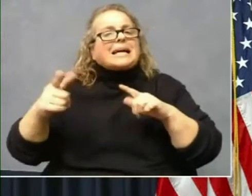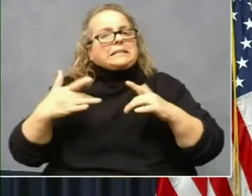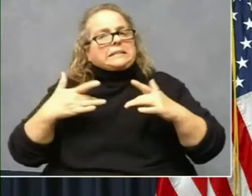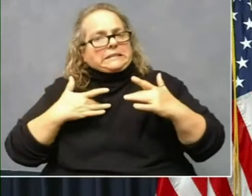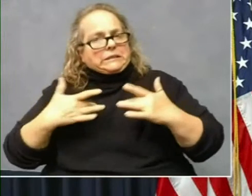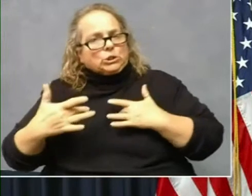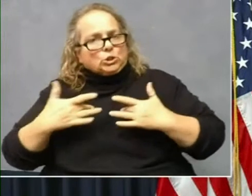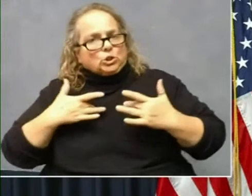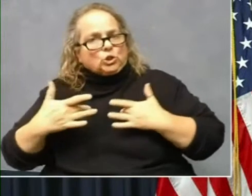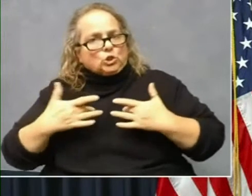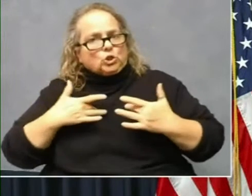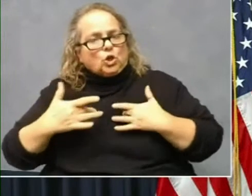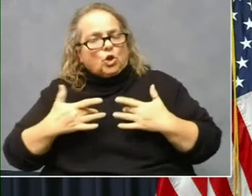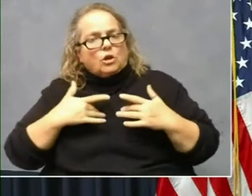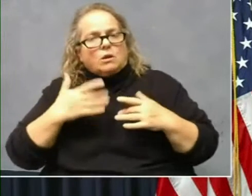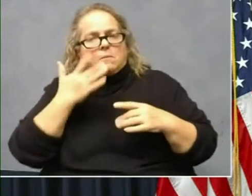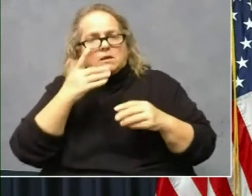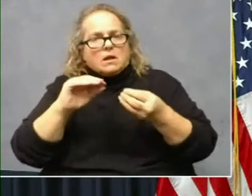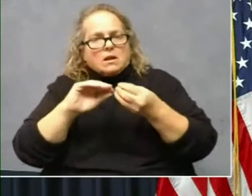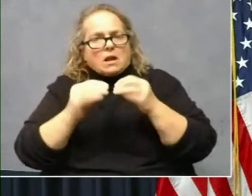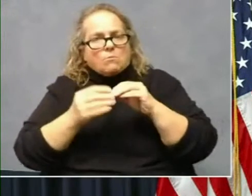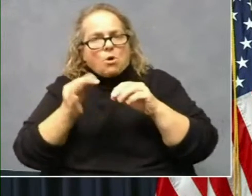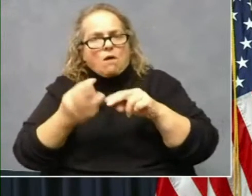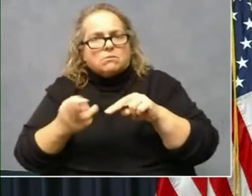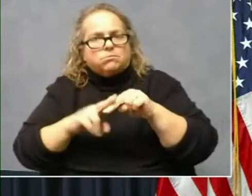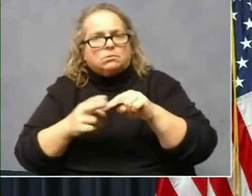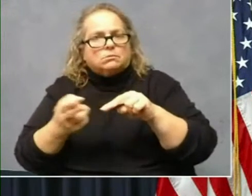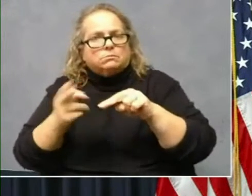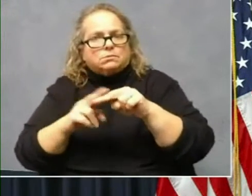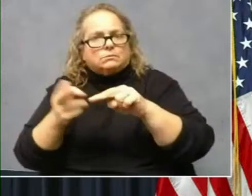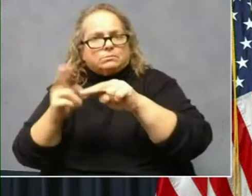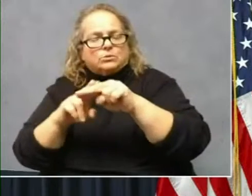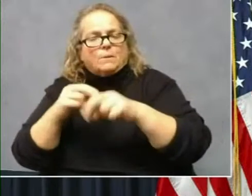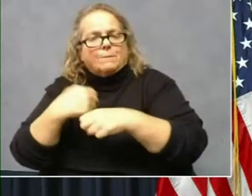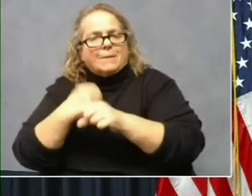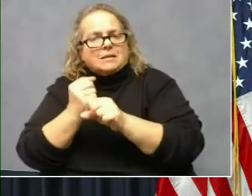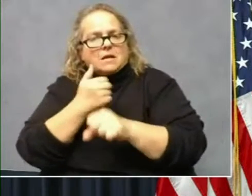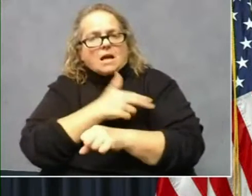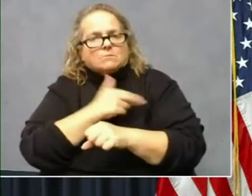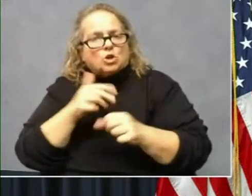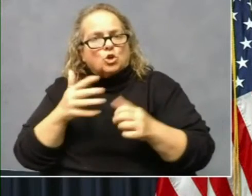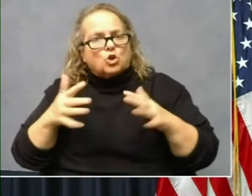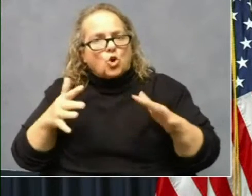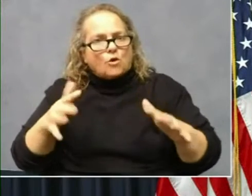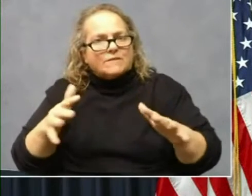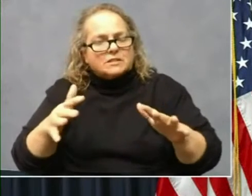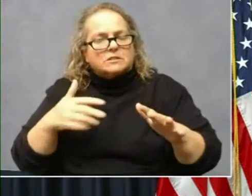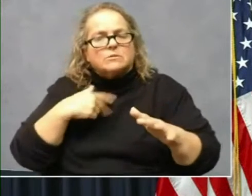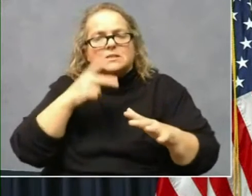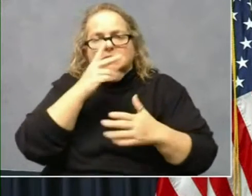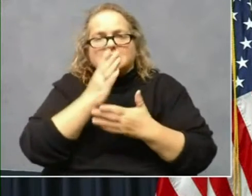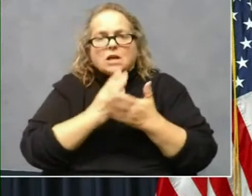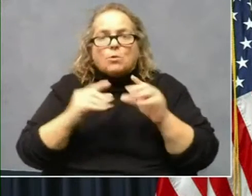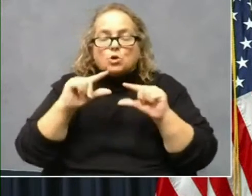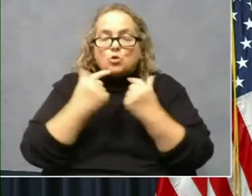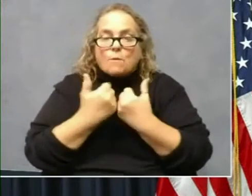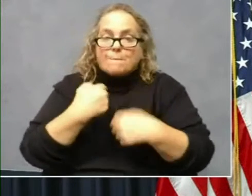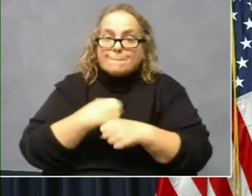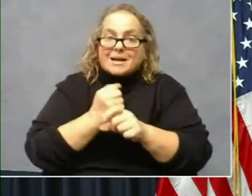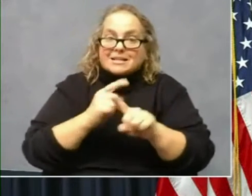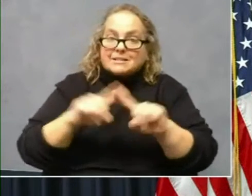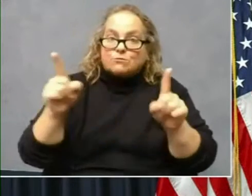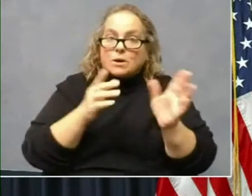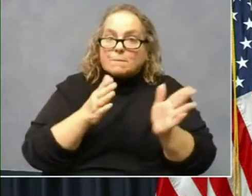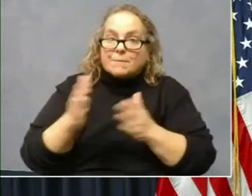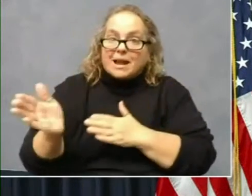of growth is what makes them nervous. We see different groups making different plans. Only a couple of them have had